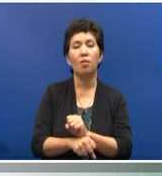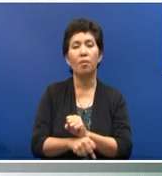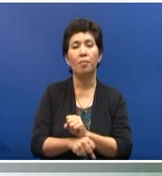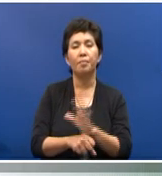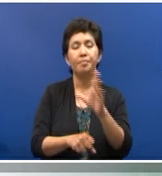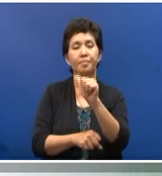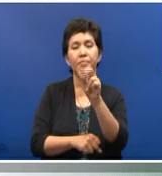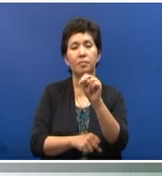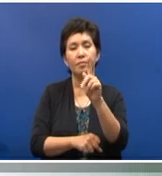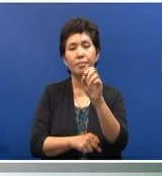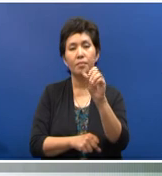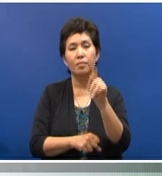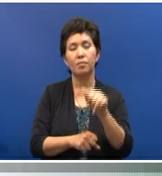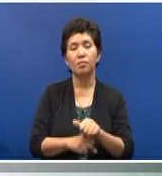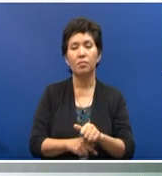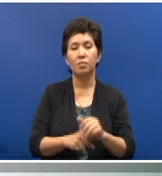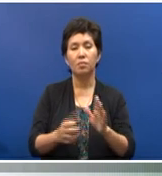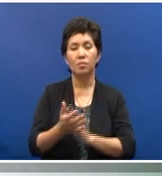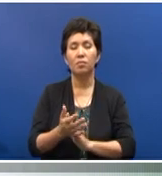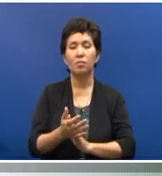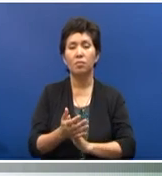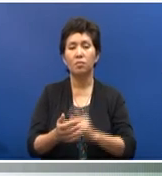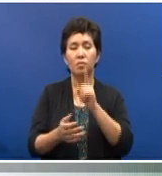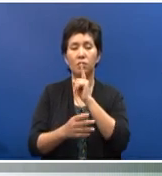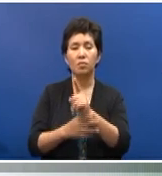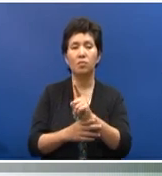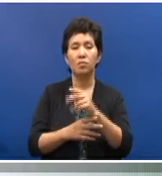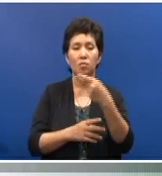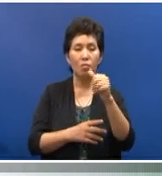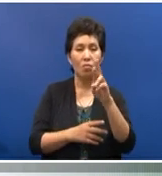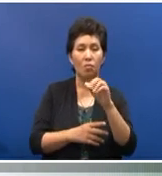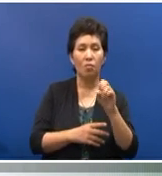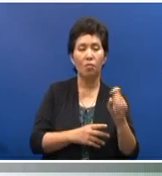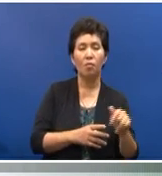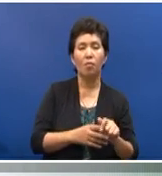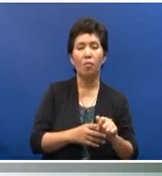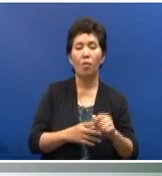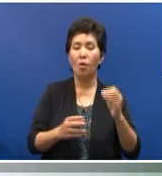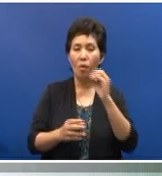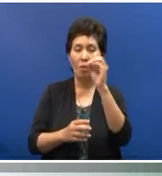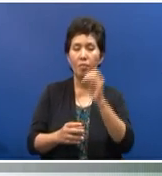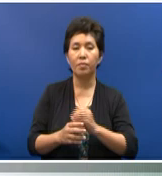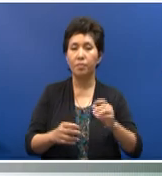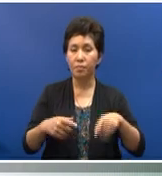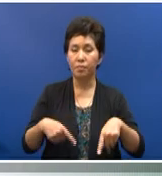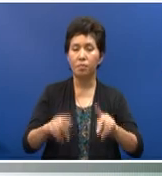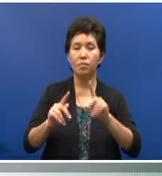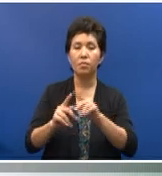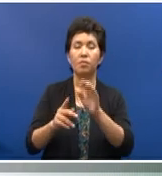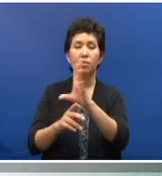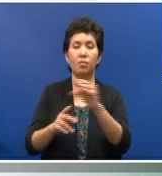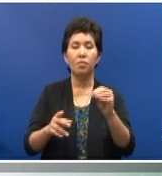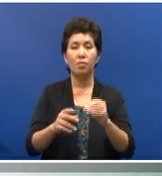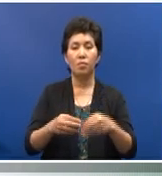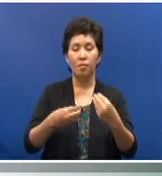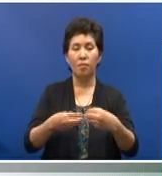Okay, anthropology trains someone to think holistically, okay, with an open mind, okay, so that he